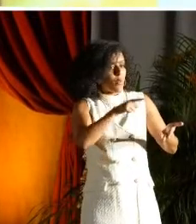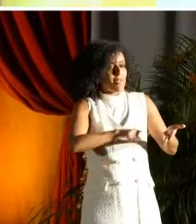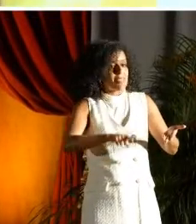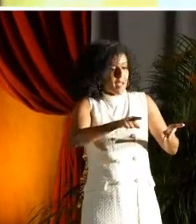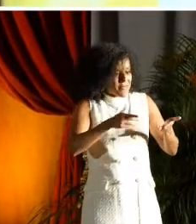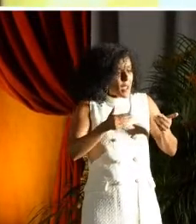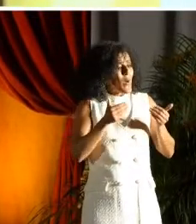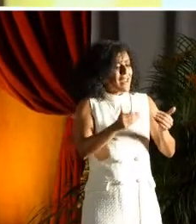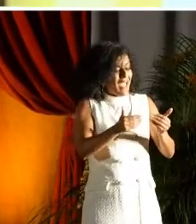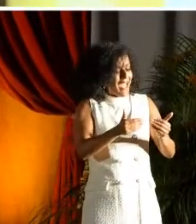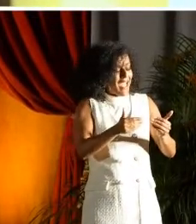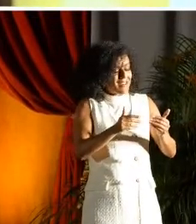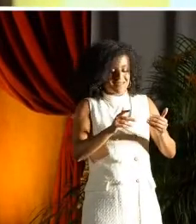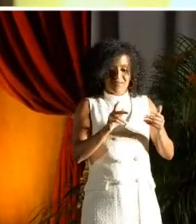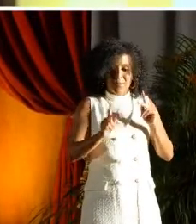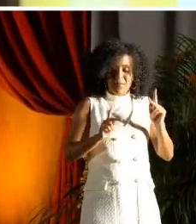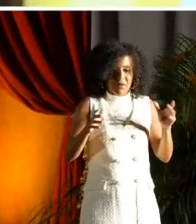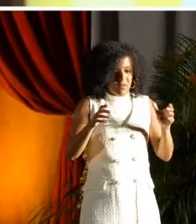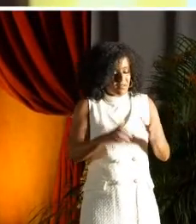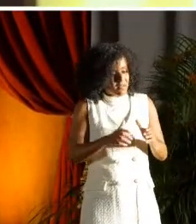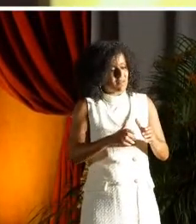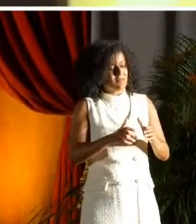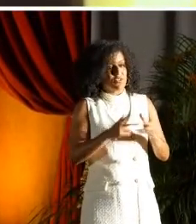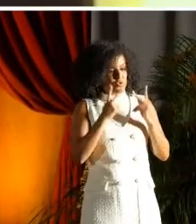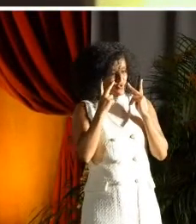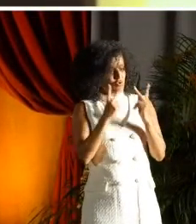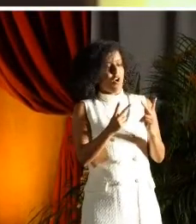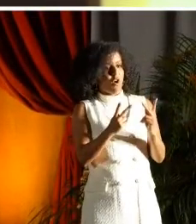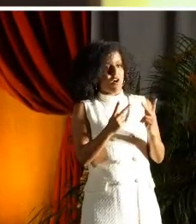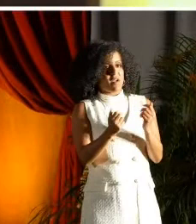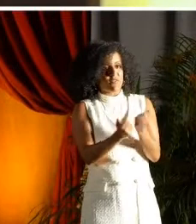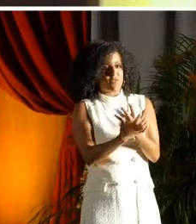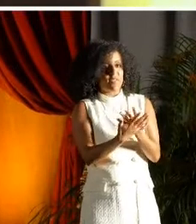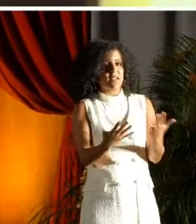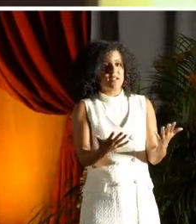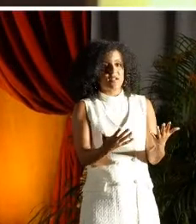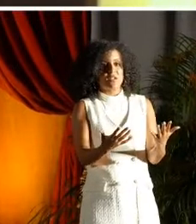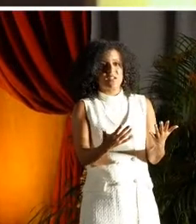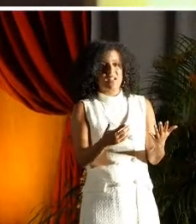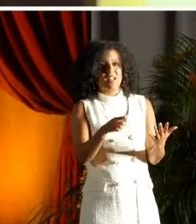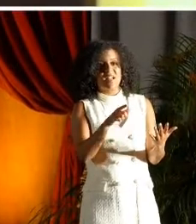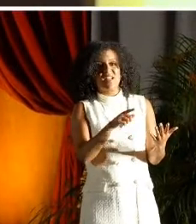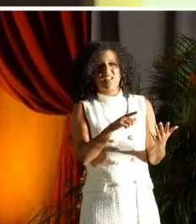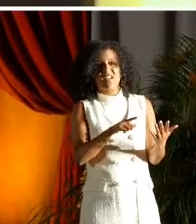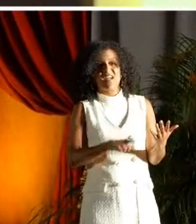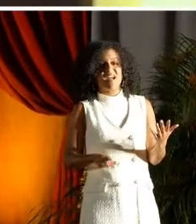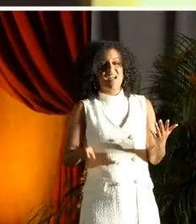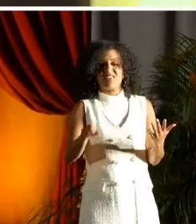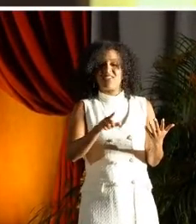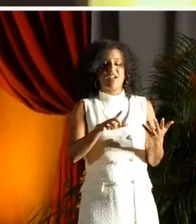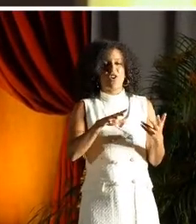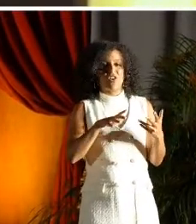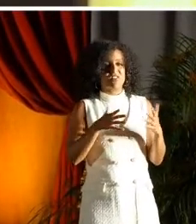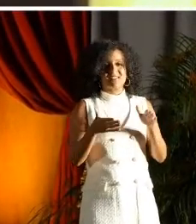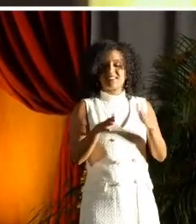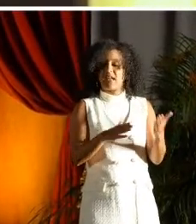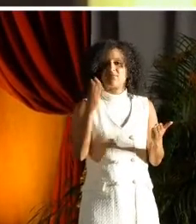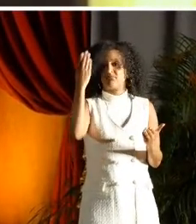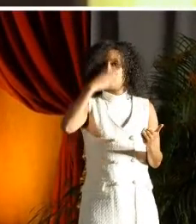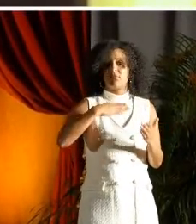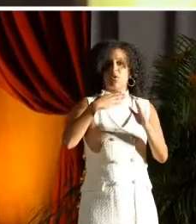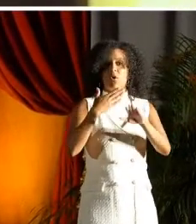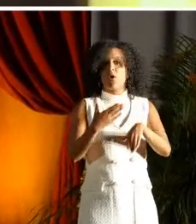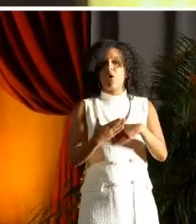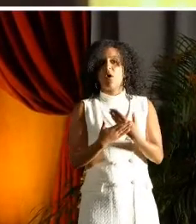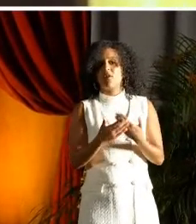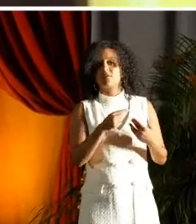And these people, Constance Slaughter Harvey, for example, who is so dear to all of us. I'm just telling